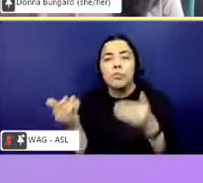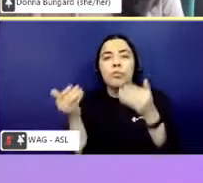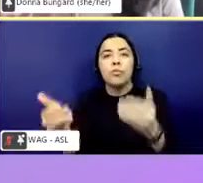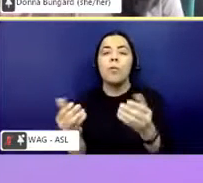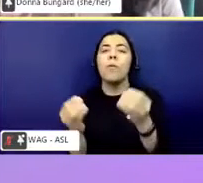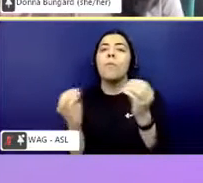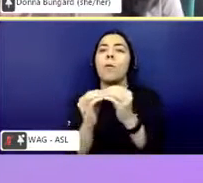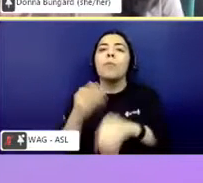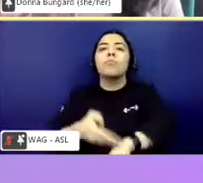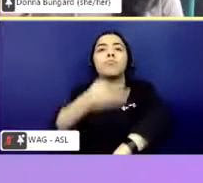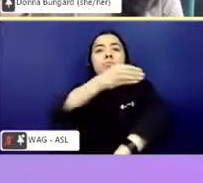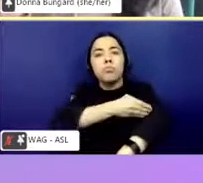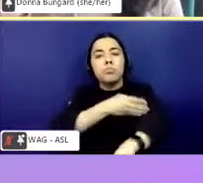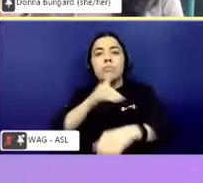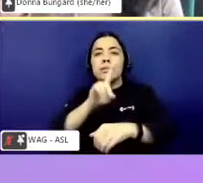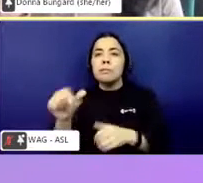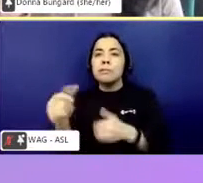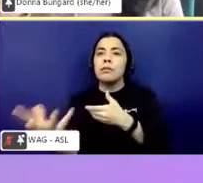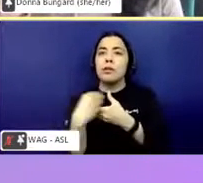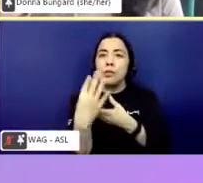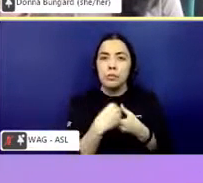make impact.